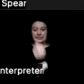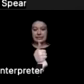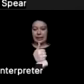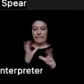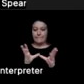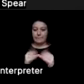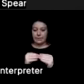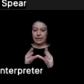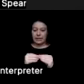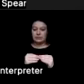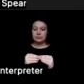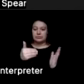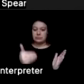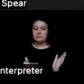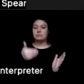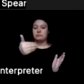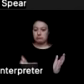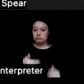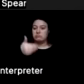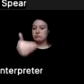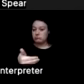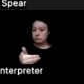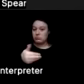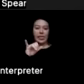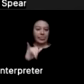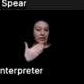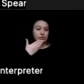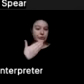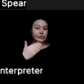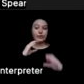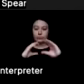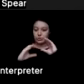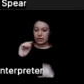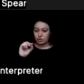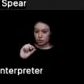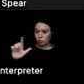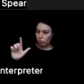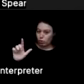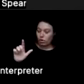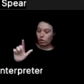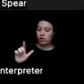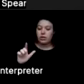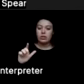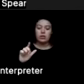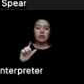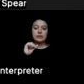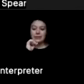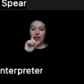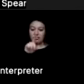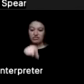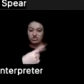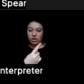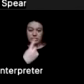a really nice communication tool that not only serves as this check-in point, but